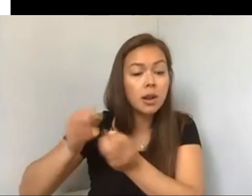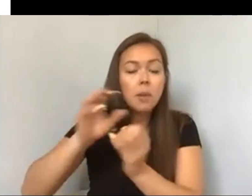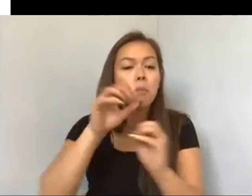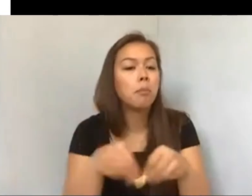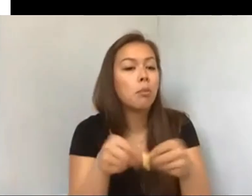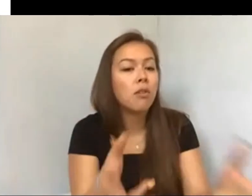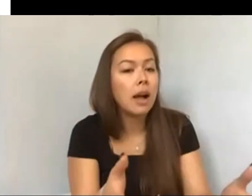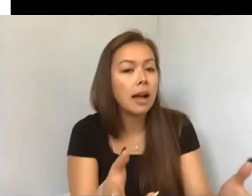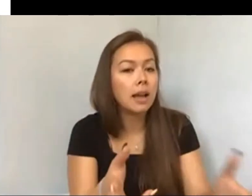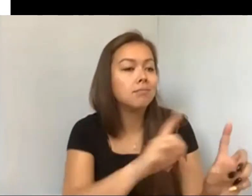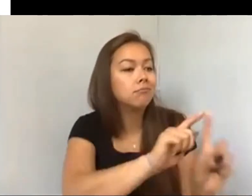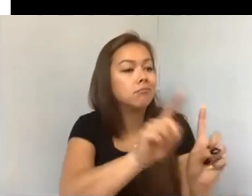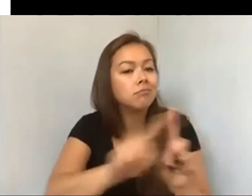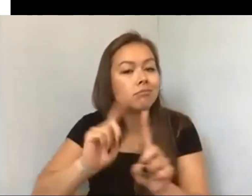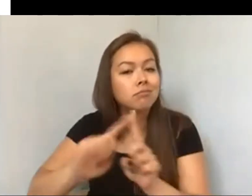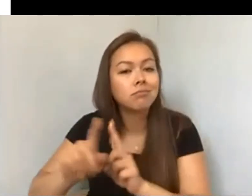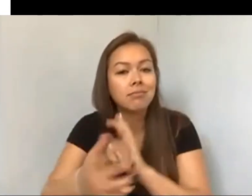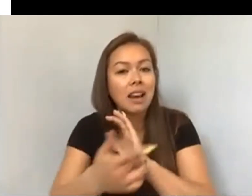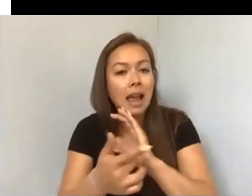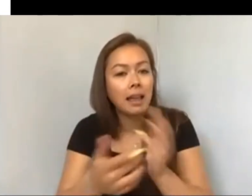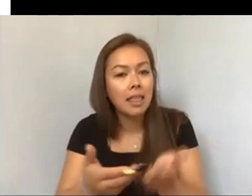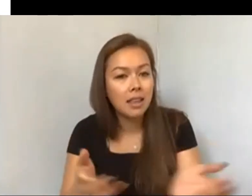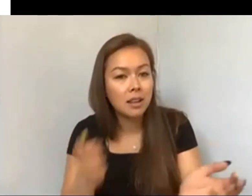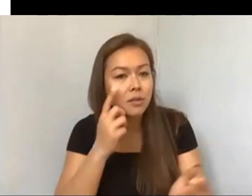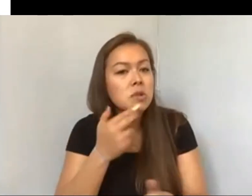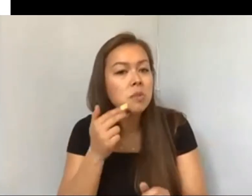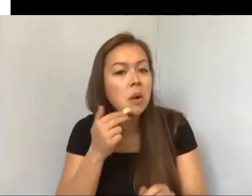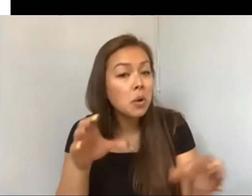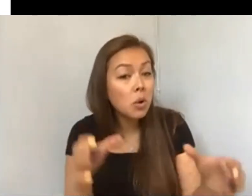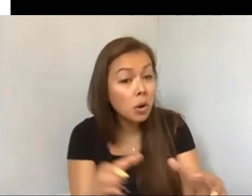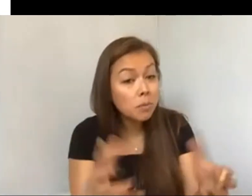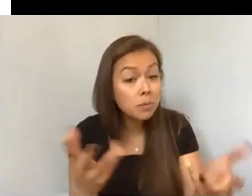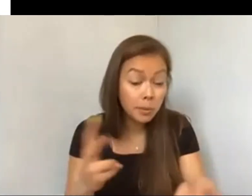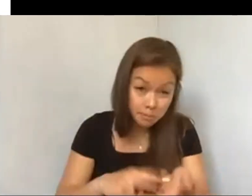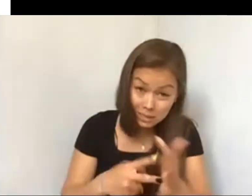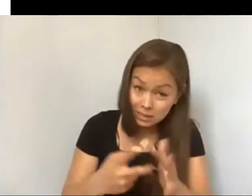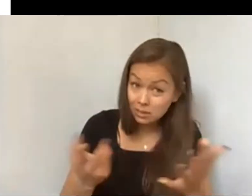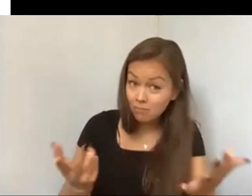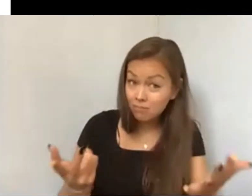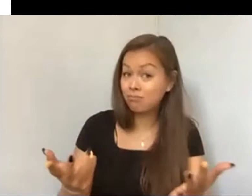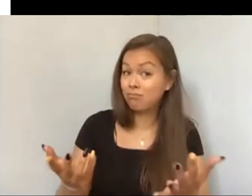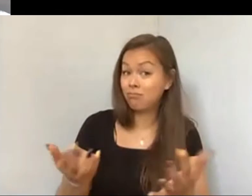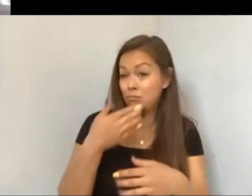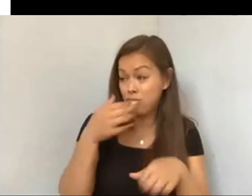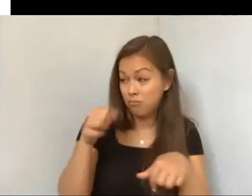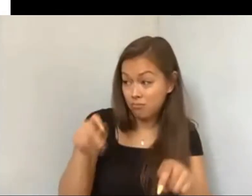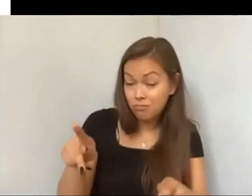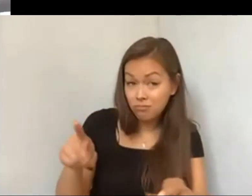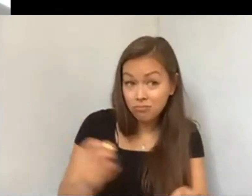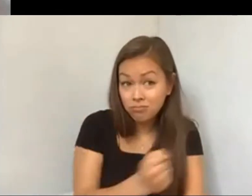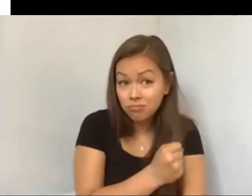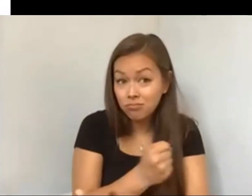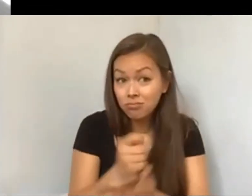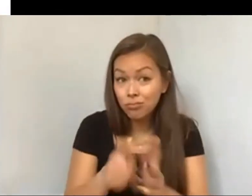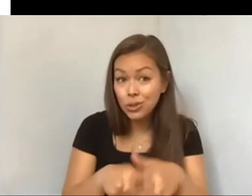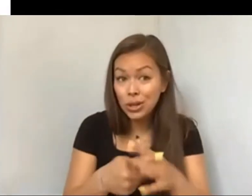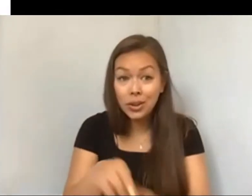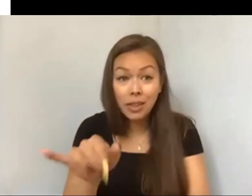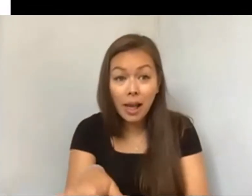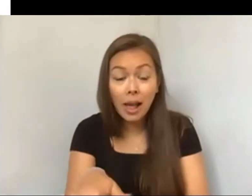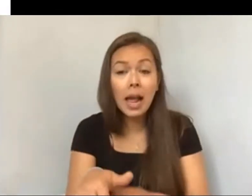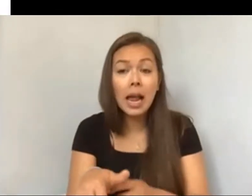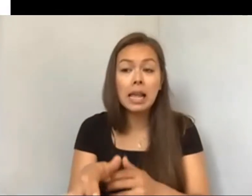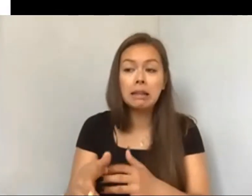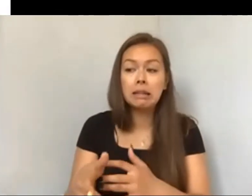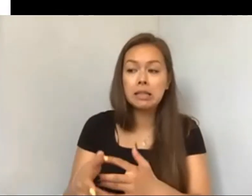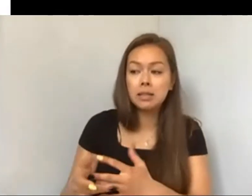like TechSoup and things like that. So I think that's a great place to start to establish and sort of build out the tool set that you